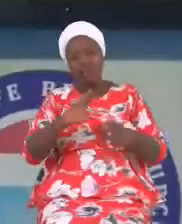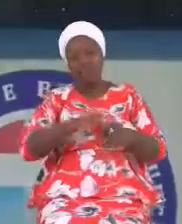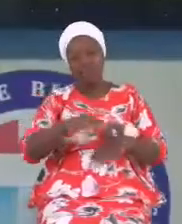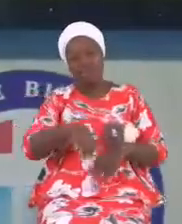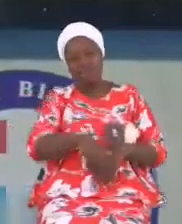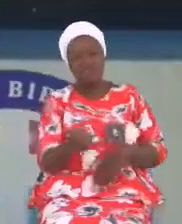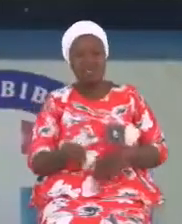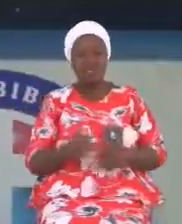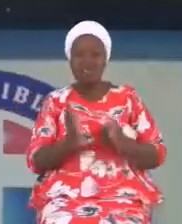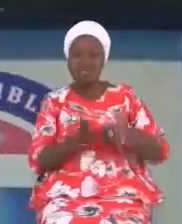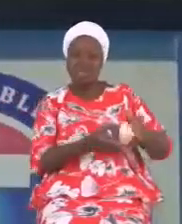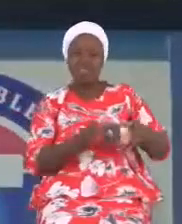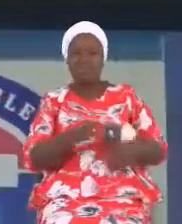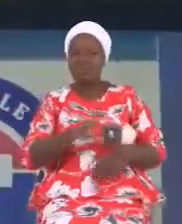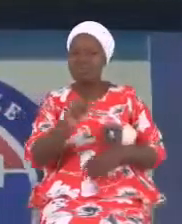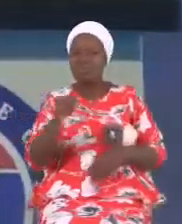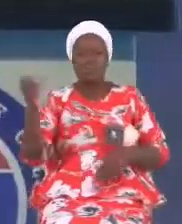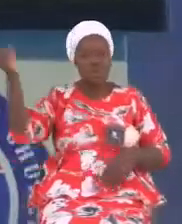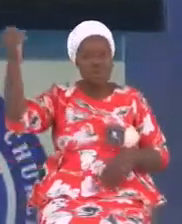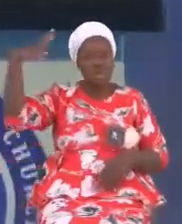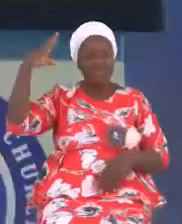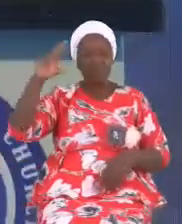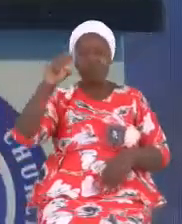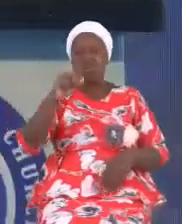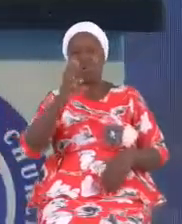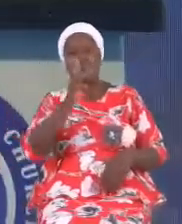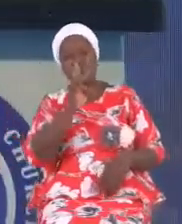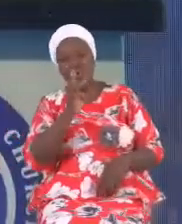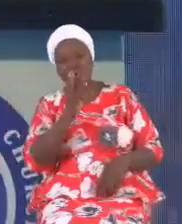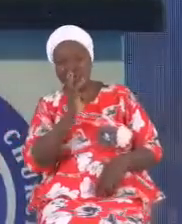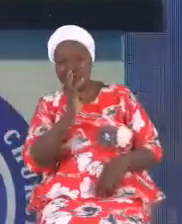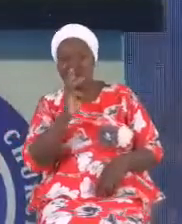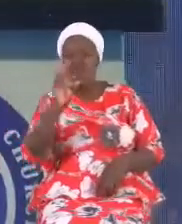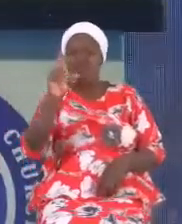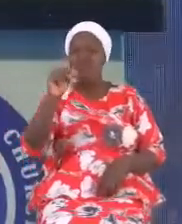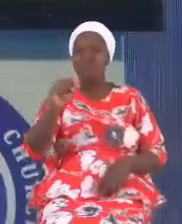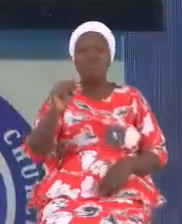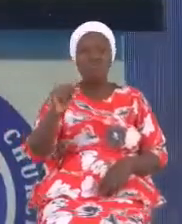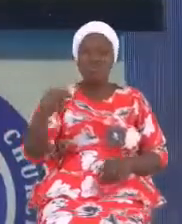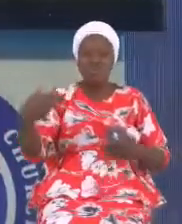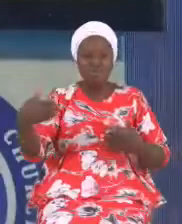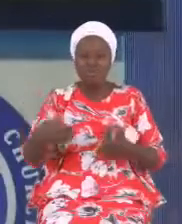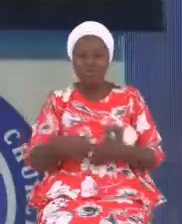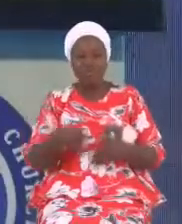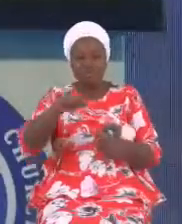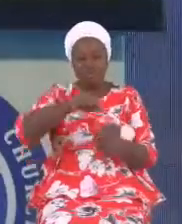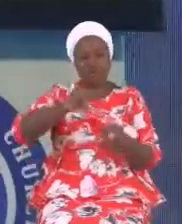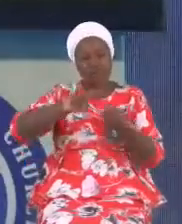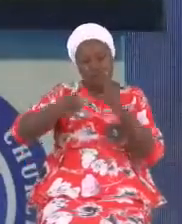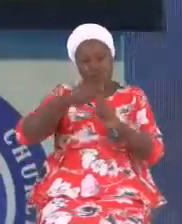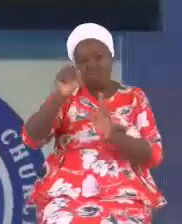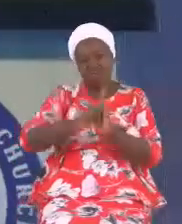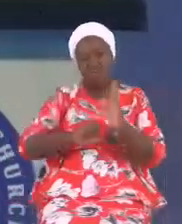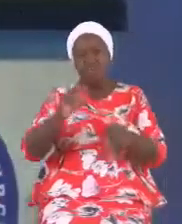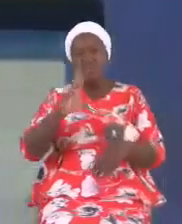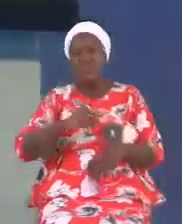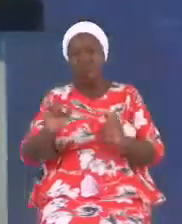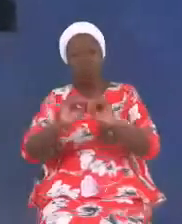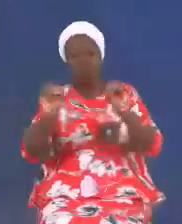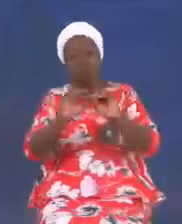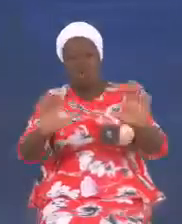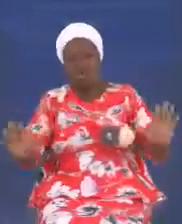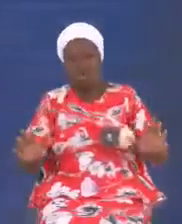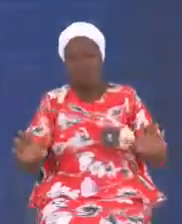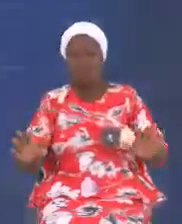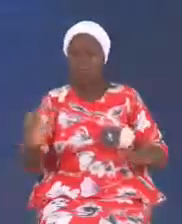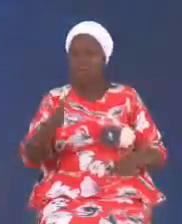be no light, there'll be no water, there'll be no friendship, there'll be nothing, and